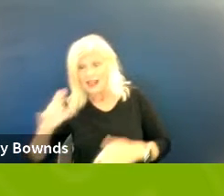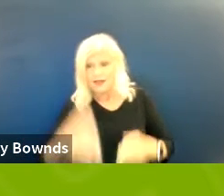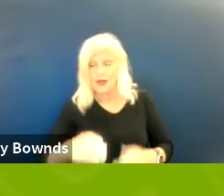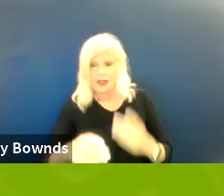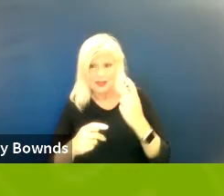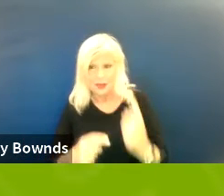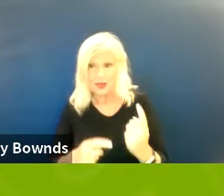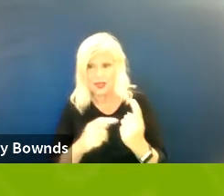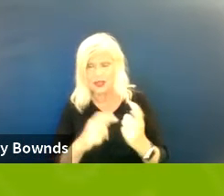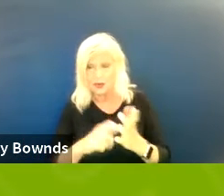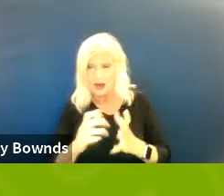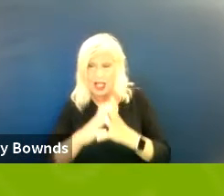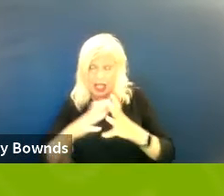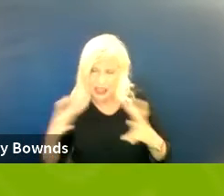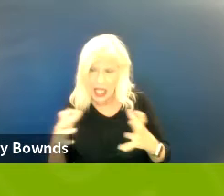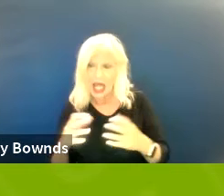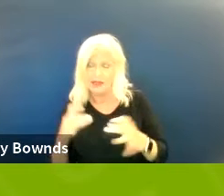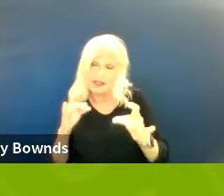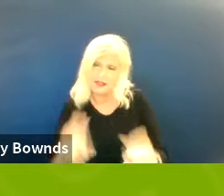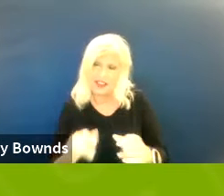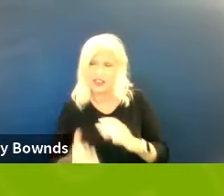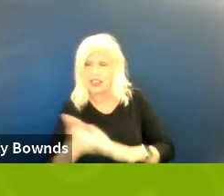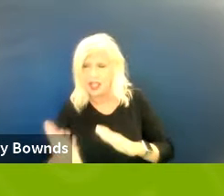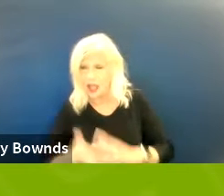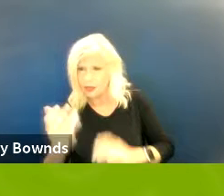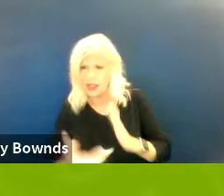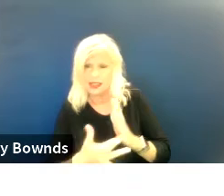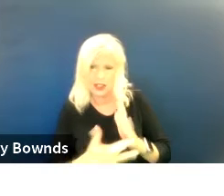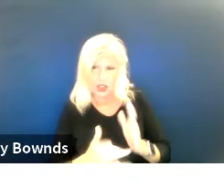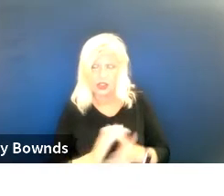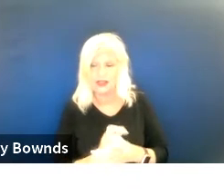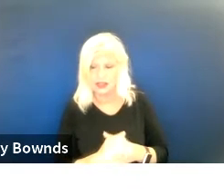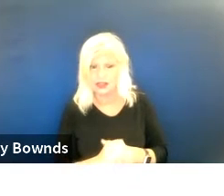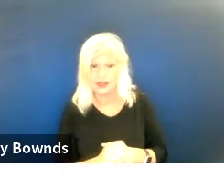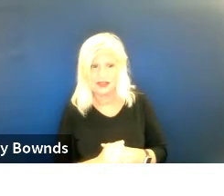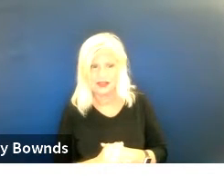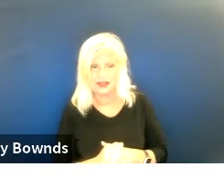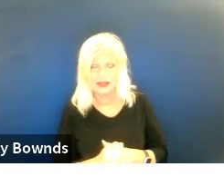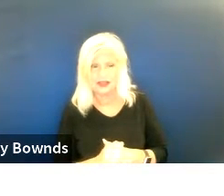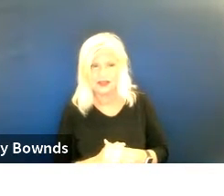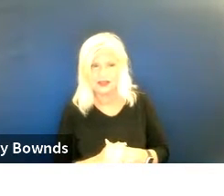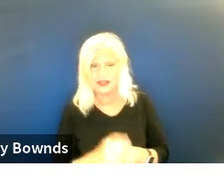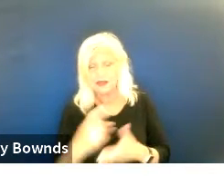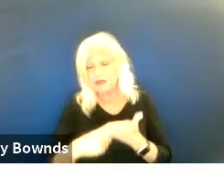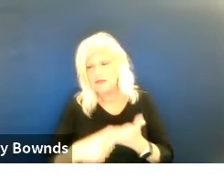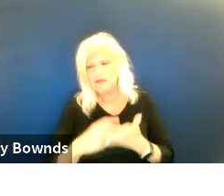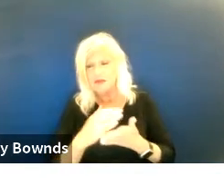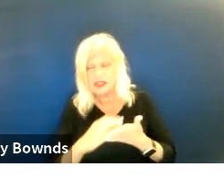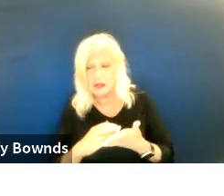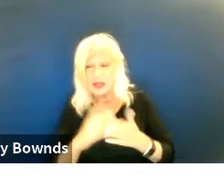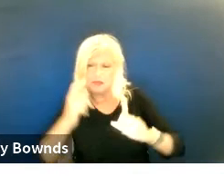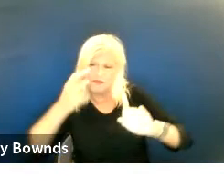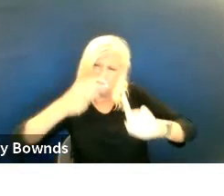require a great deal of efficiency in our operations and the technology. So I'm just going to go over some of the highlights